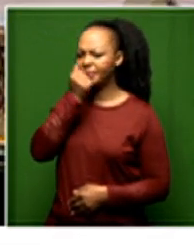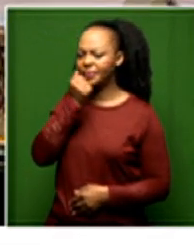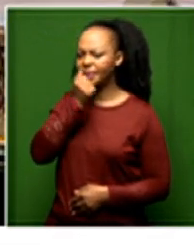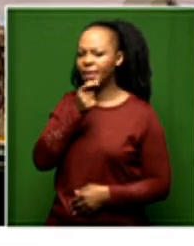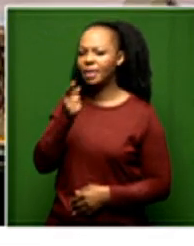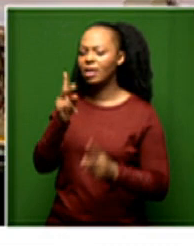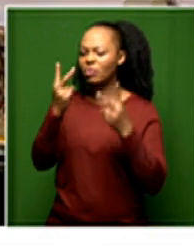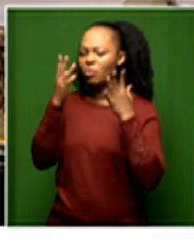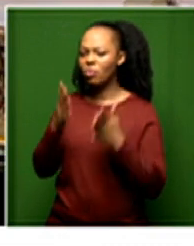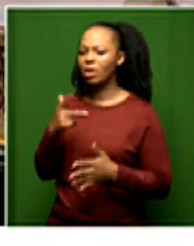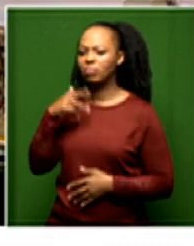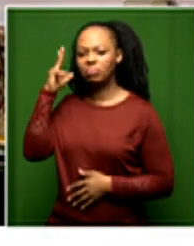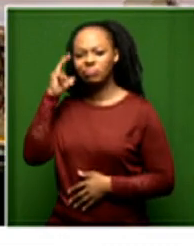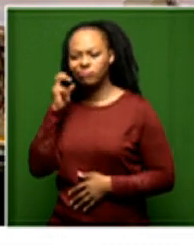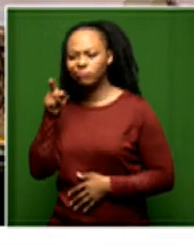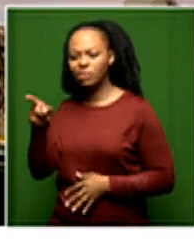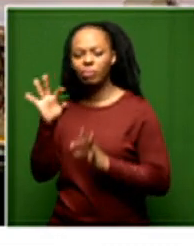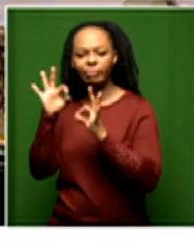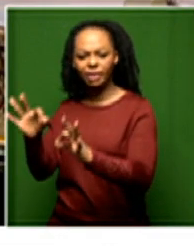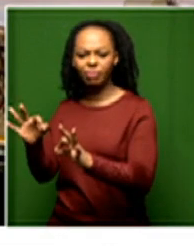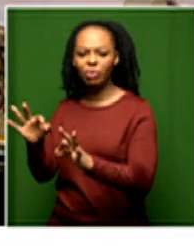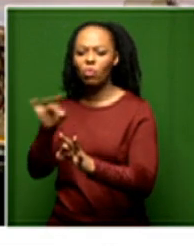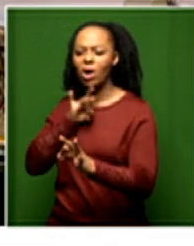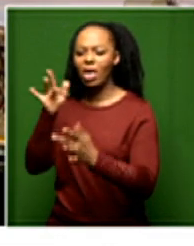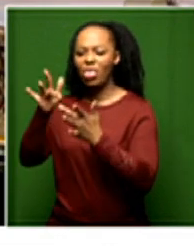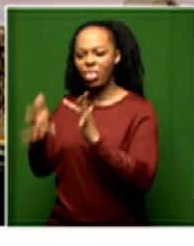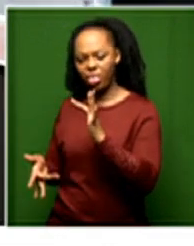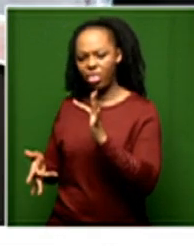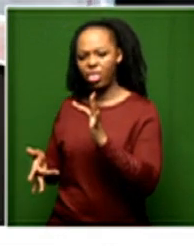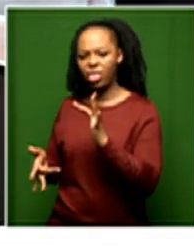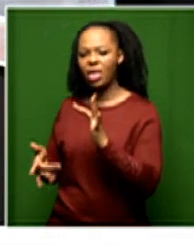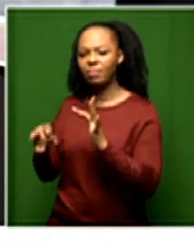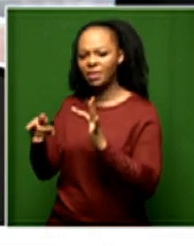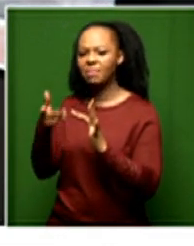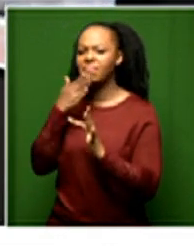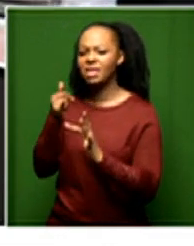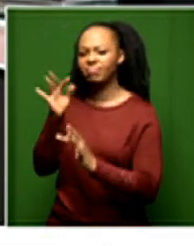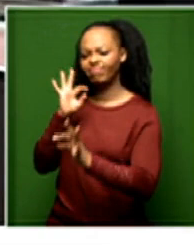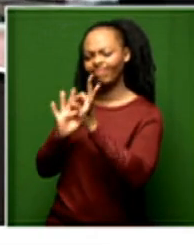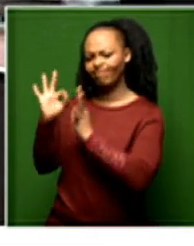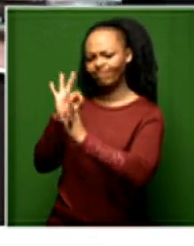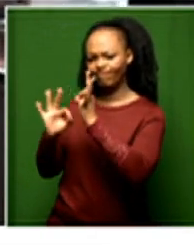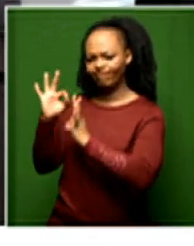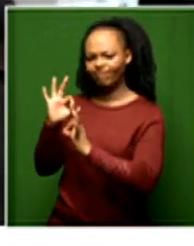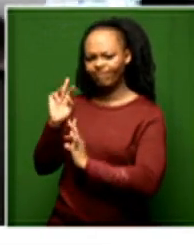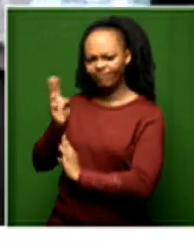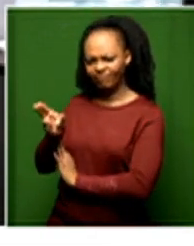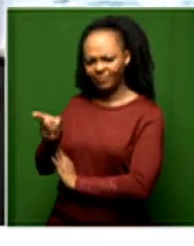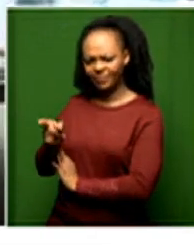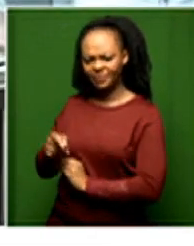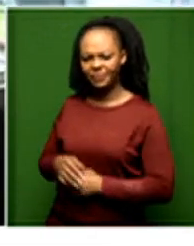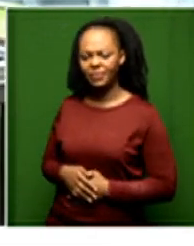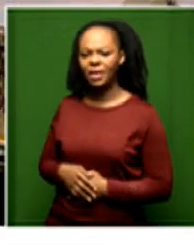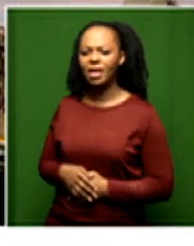viewers, Dr. Mzukwa, and to you, because that signal essentially just broke up and we lost you there for a little while. So